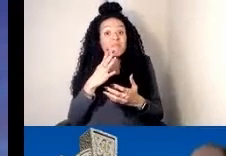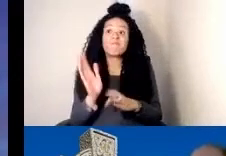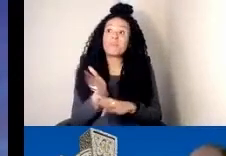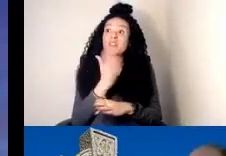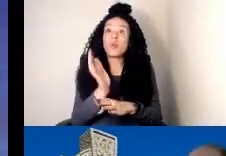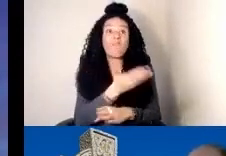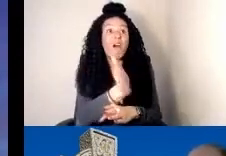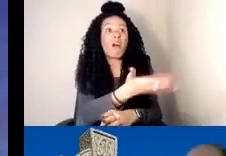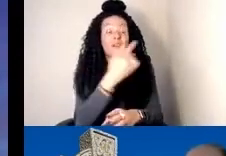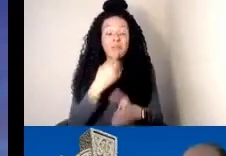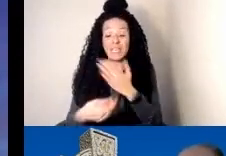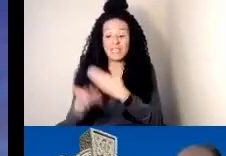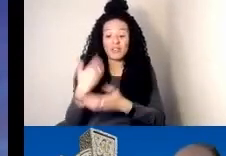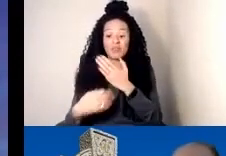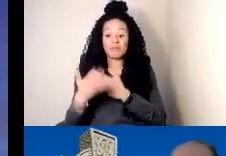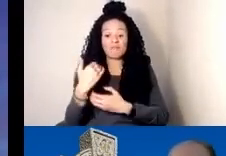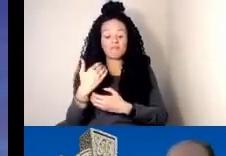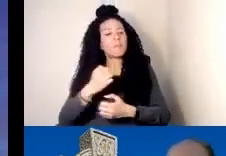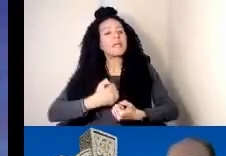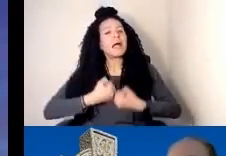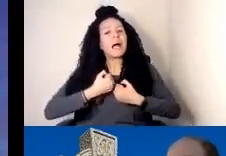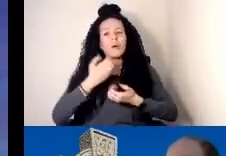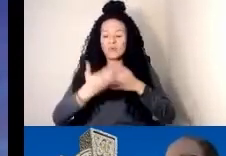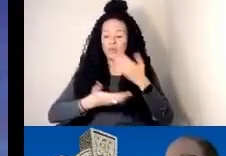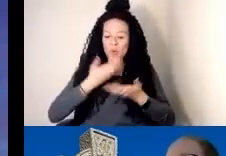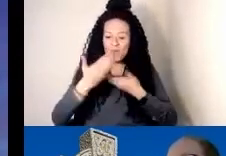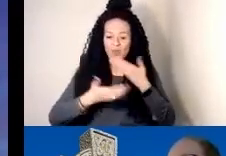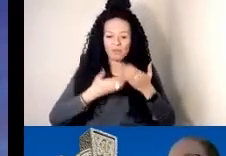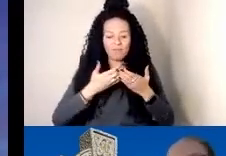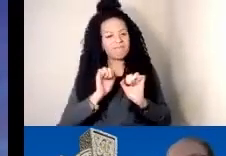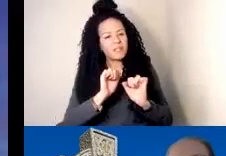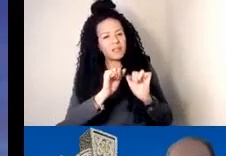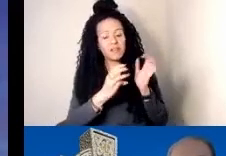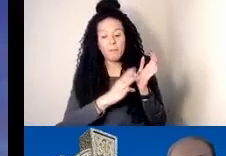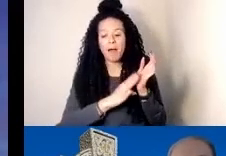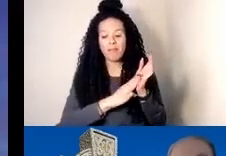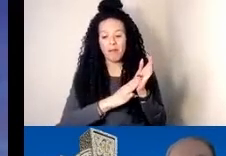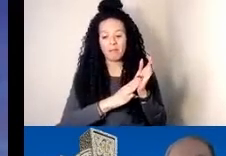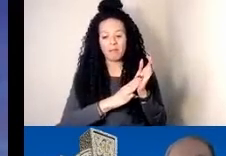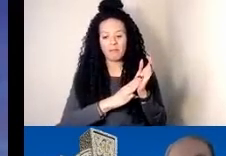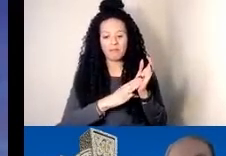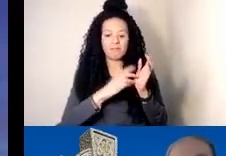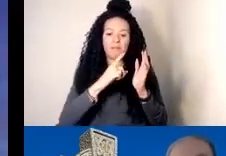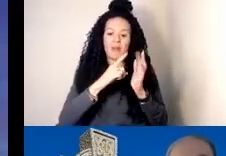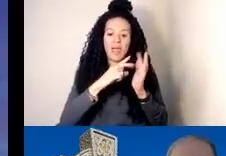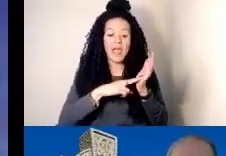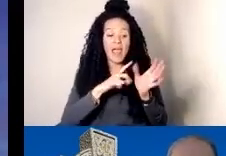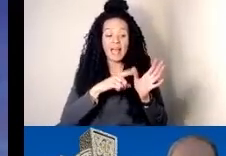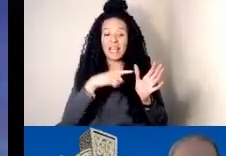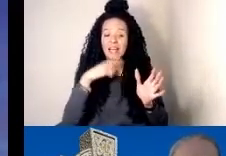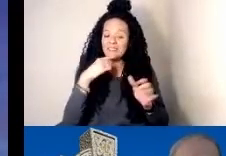history. But in our story, it is his mother, Enya, who has the last